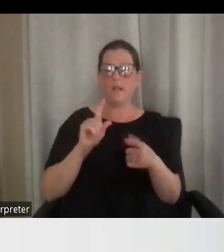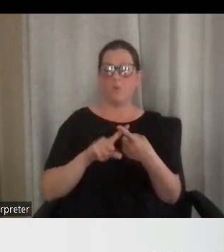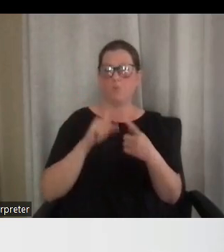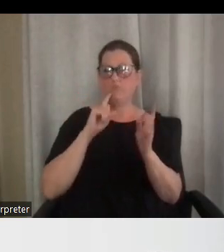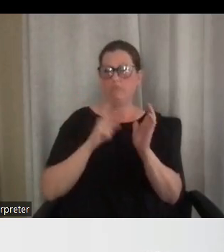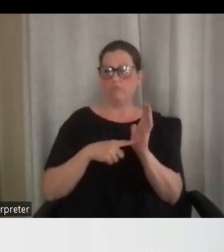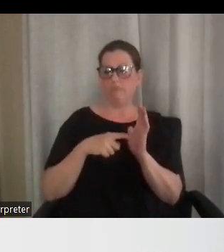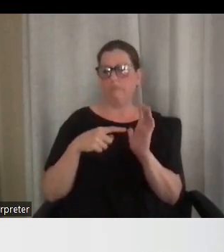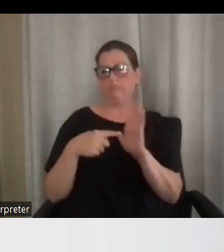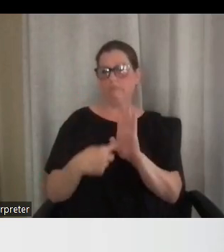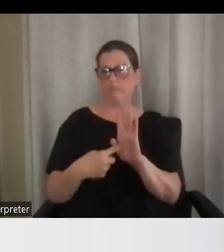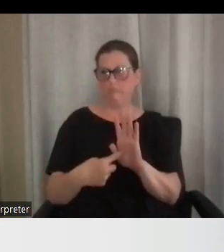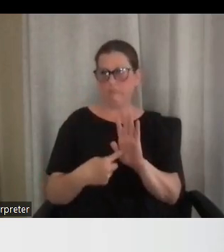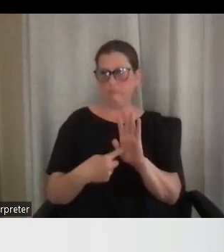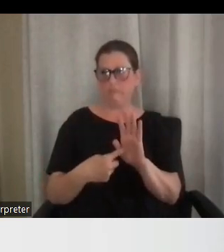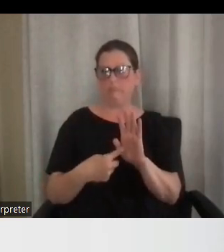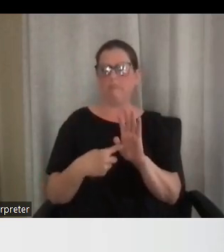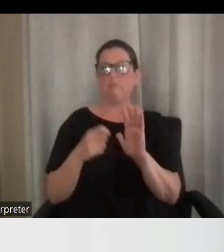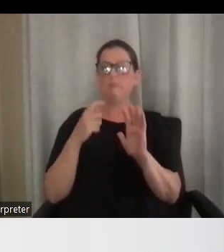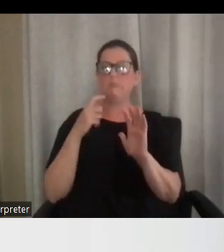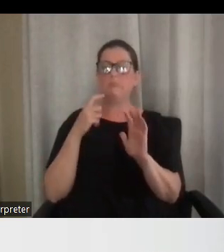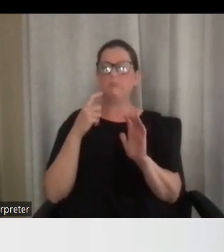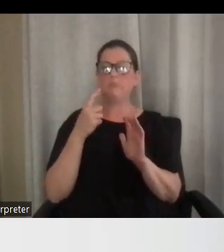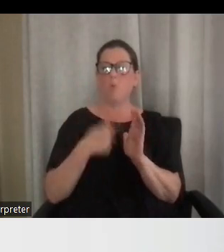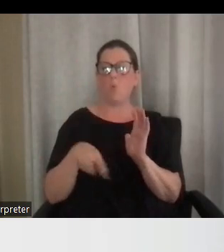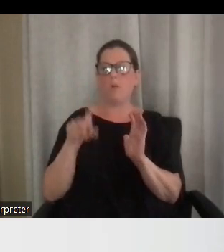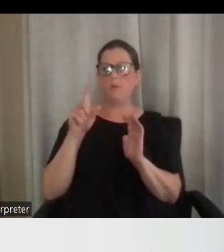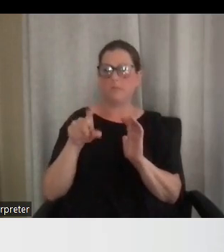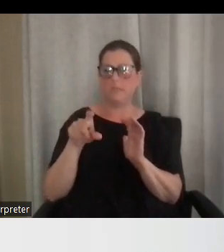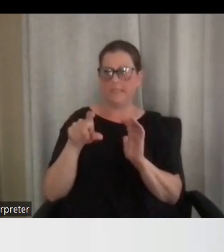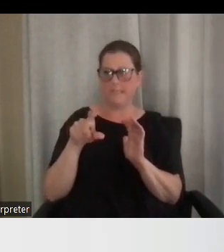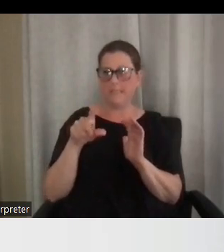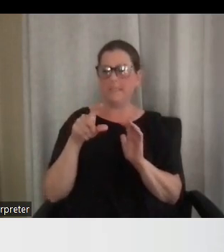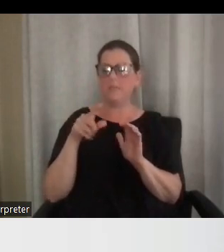and symptoms and identify needs in a